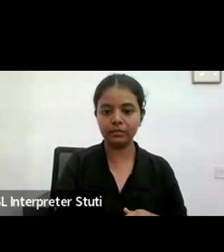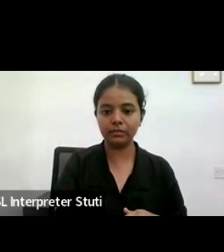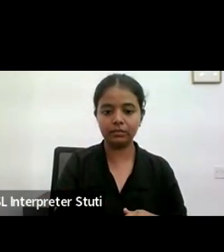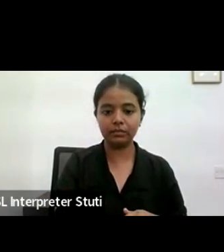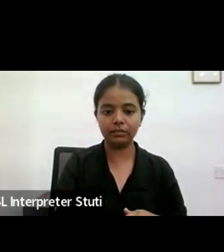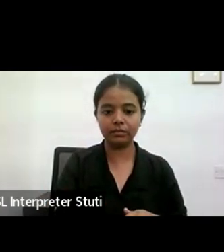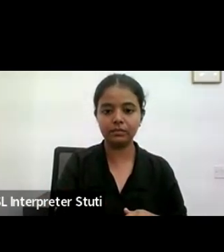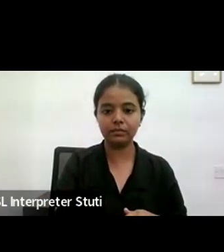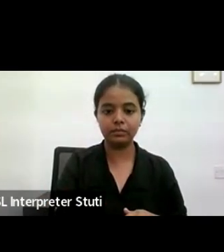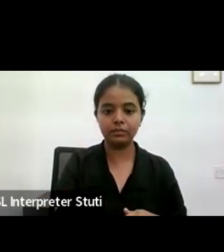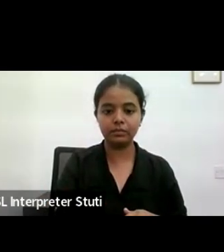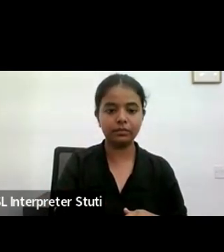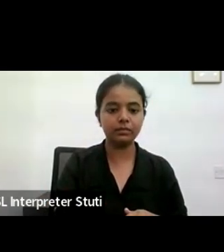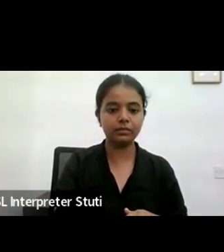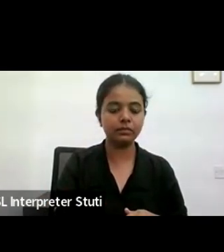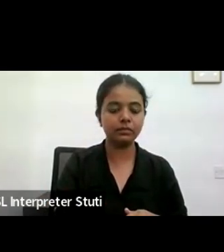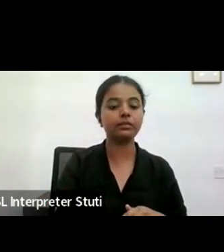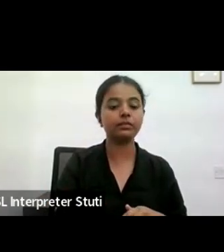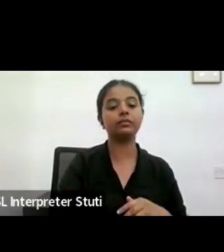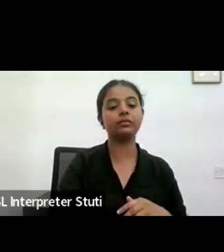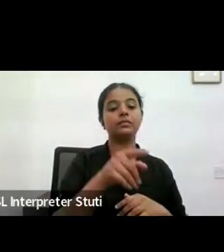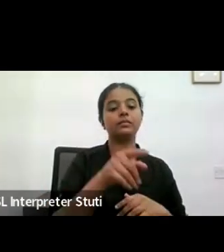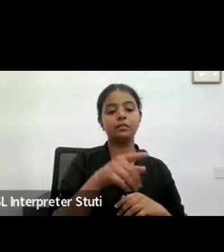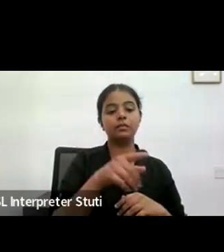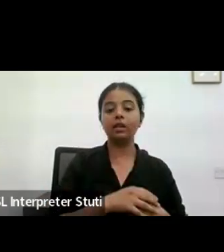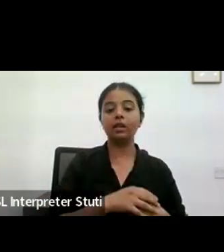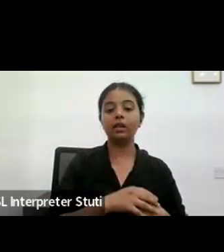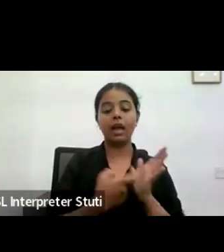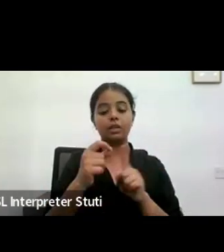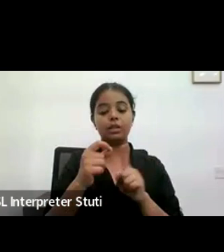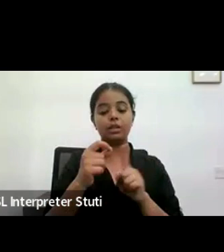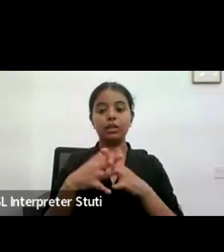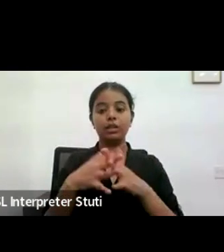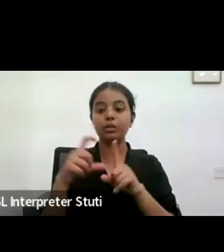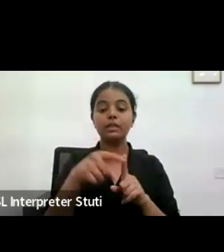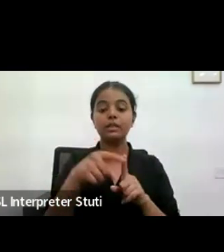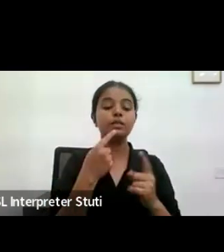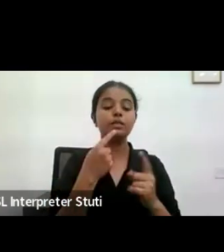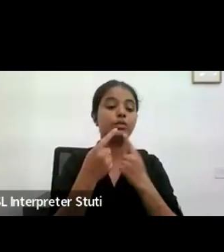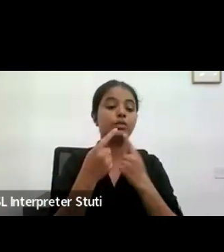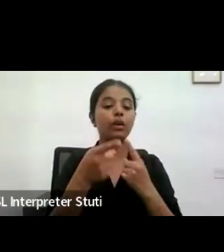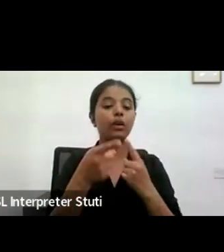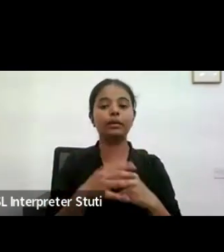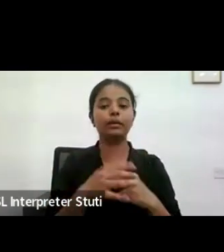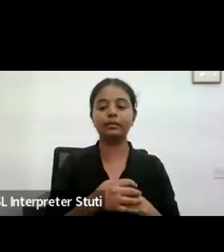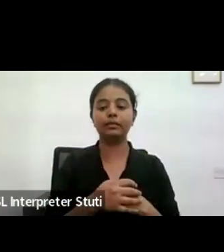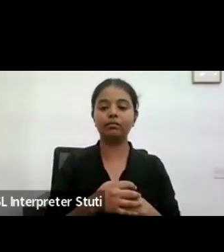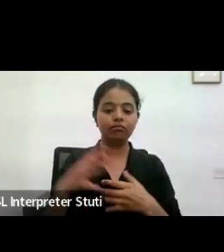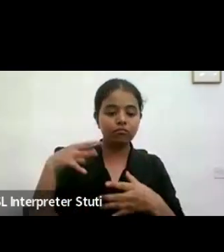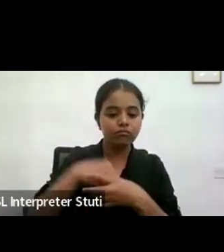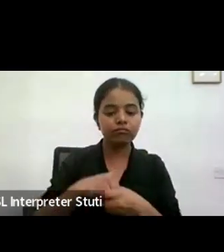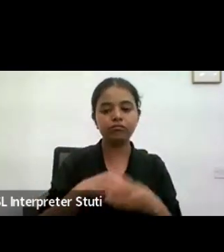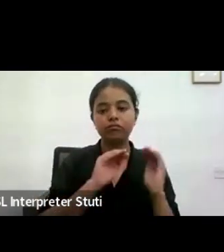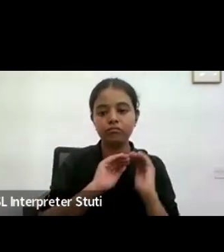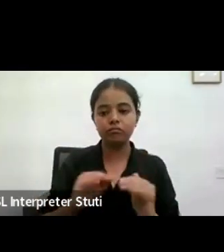The RPWD Act also talks about the right to live in the community with support services, including personal assistance